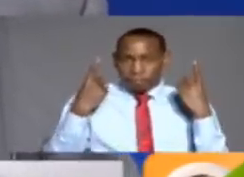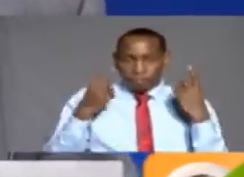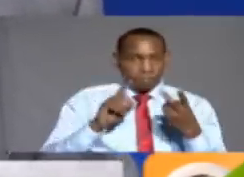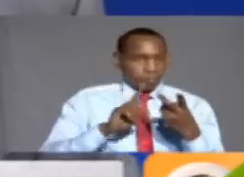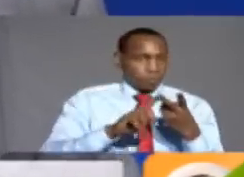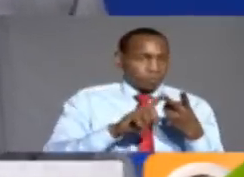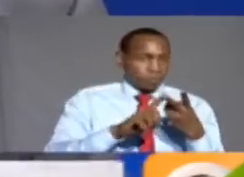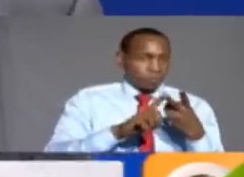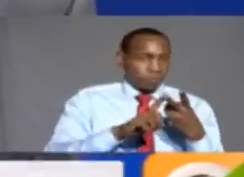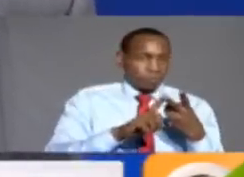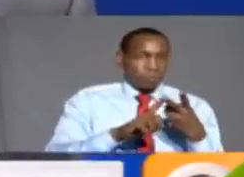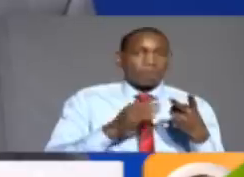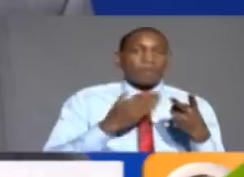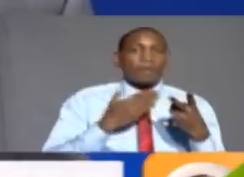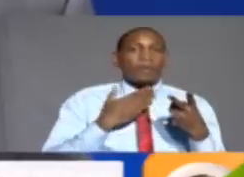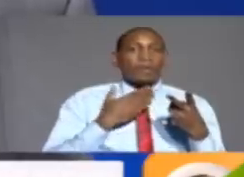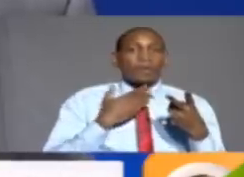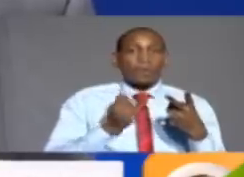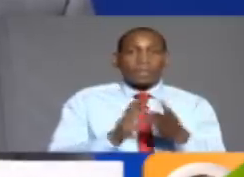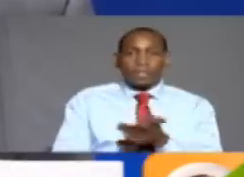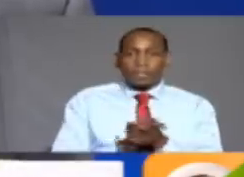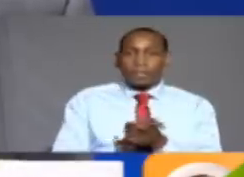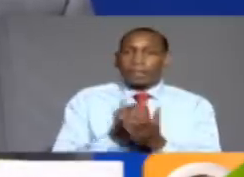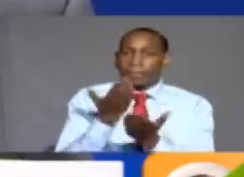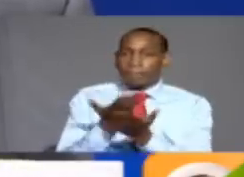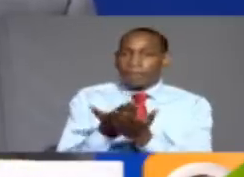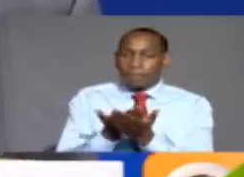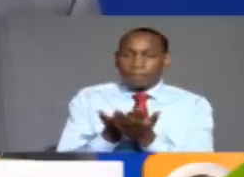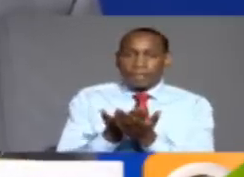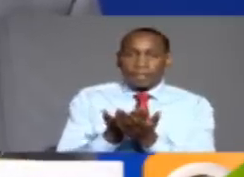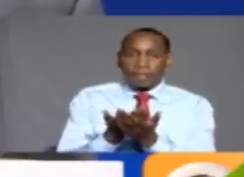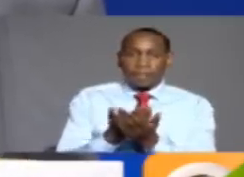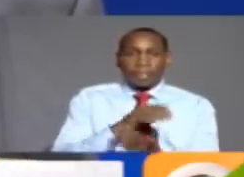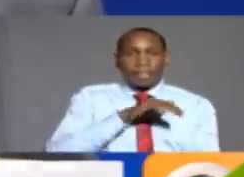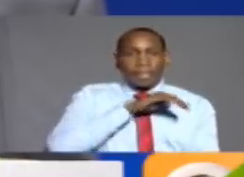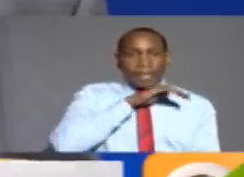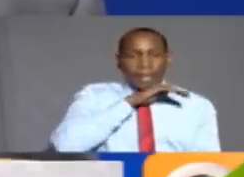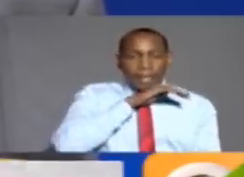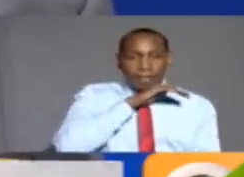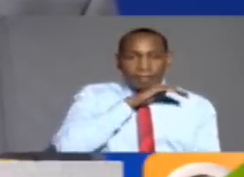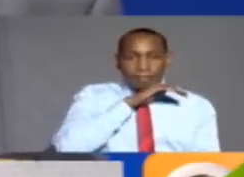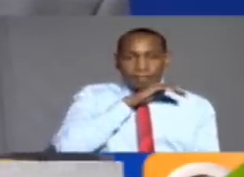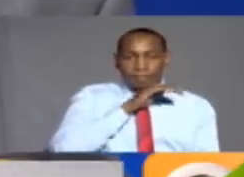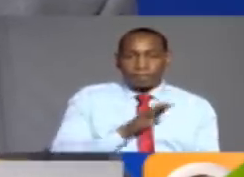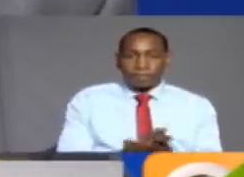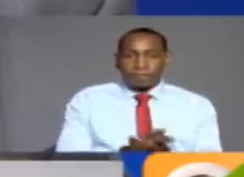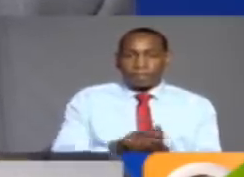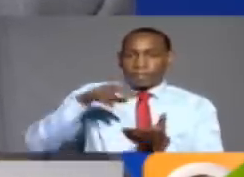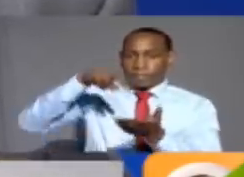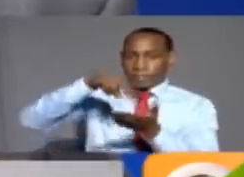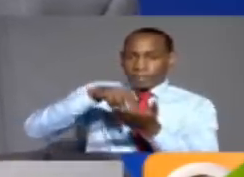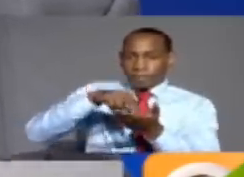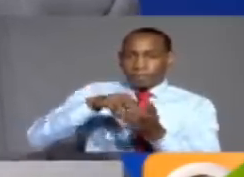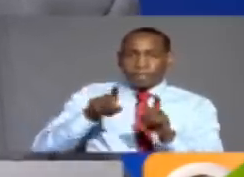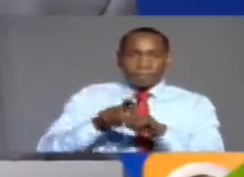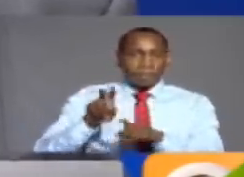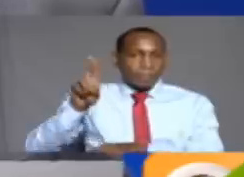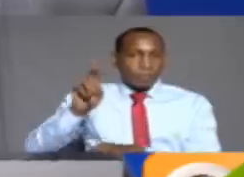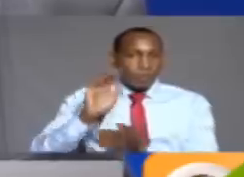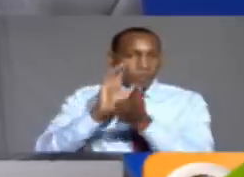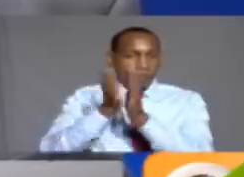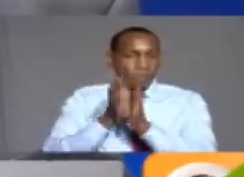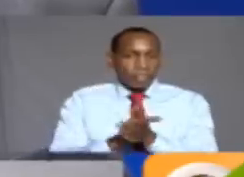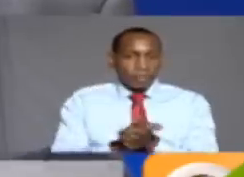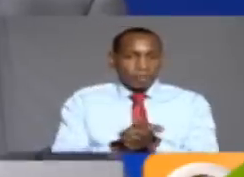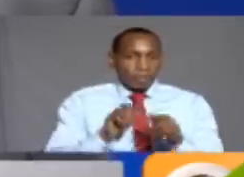Two, I want to beseech my very good friend Raila Odinga to stand in the podium. The way Uhuru Kenyatta stood in Kasarani and called